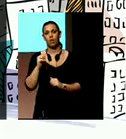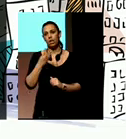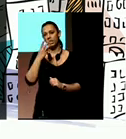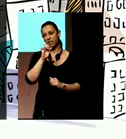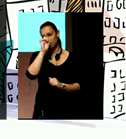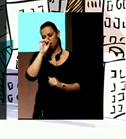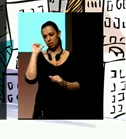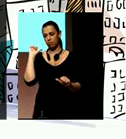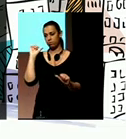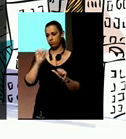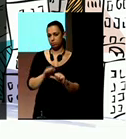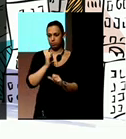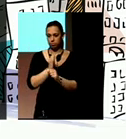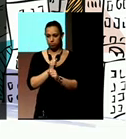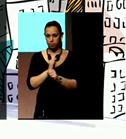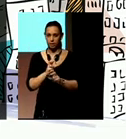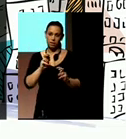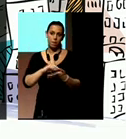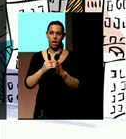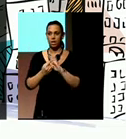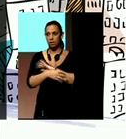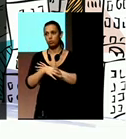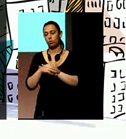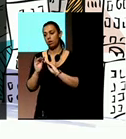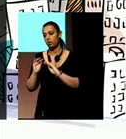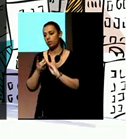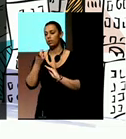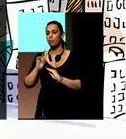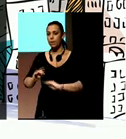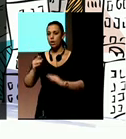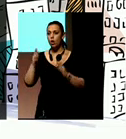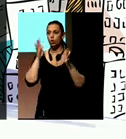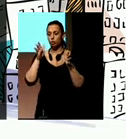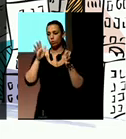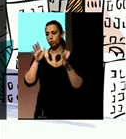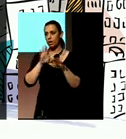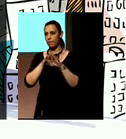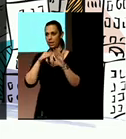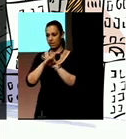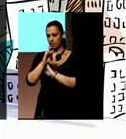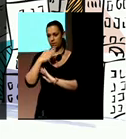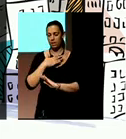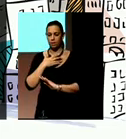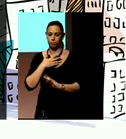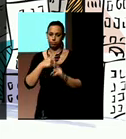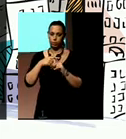she has more than 30 years experience in architect.